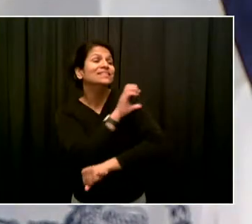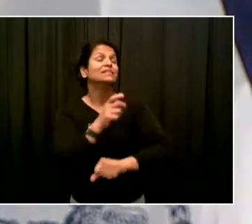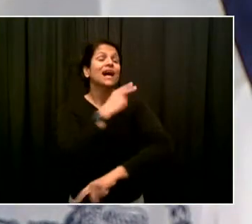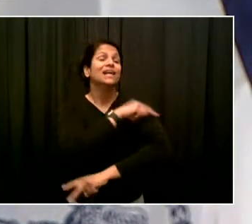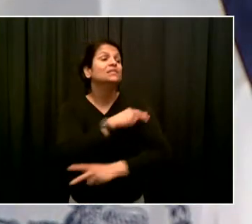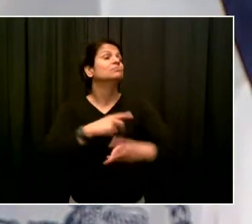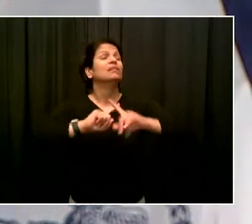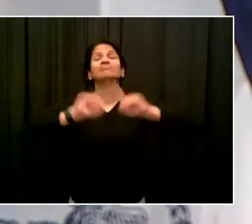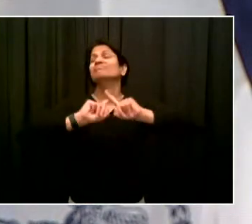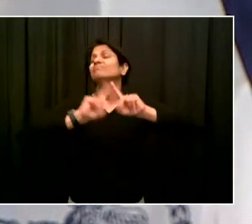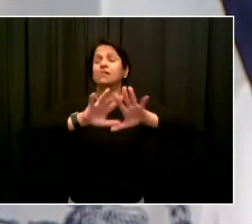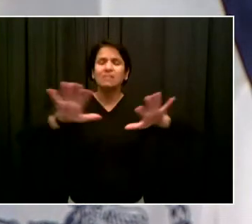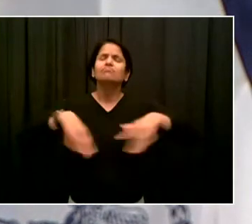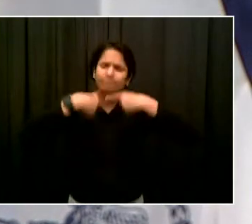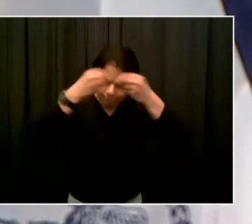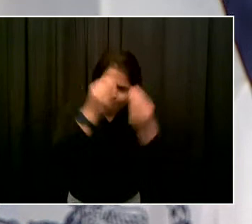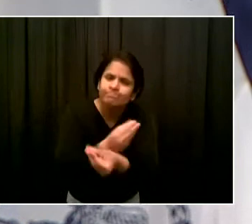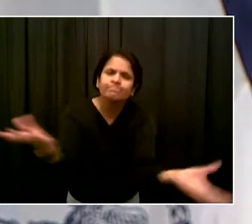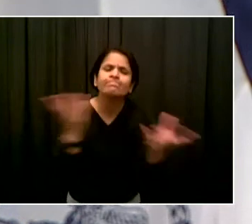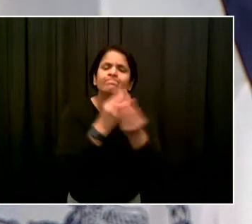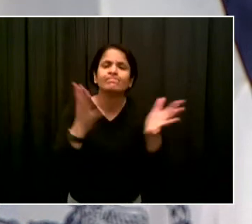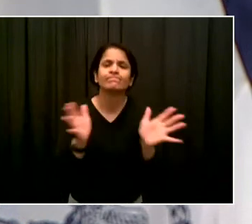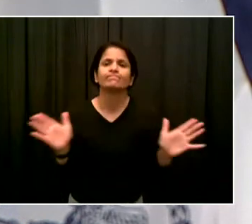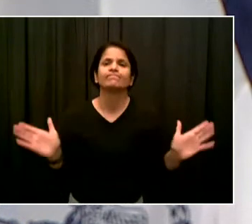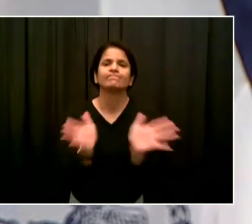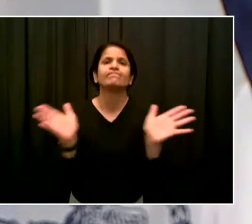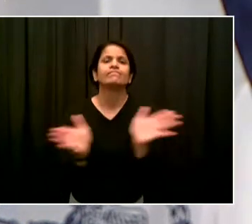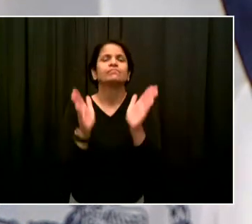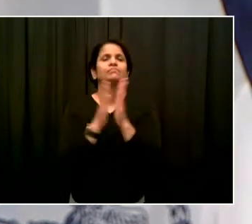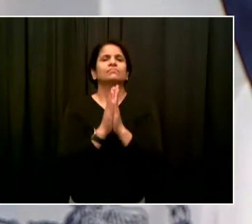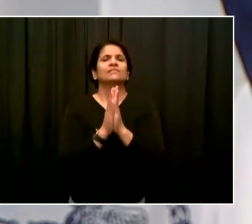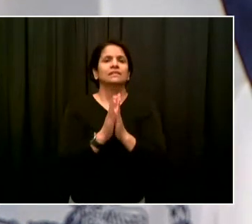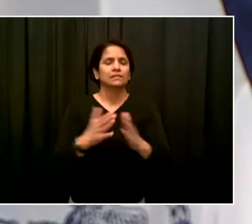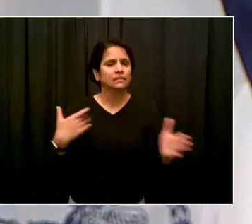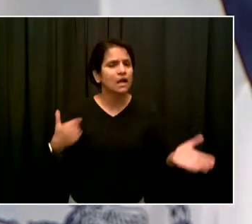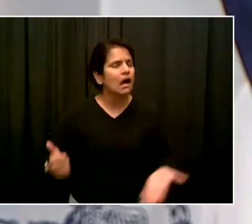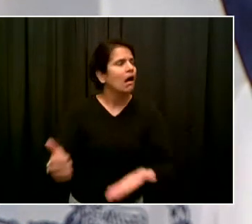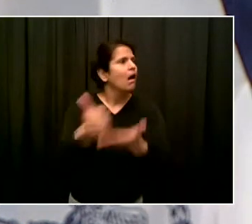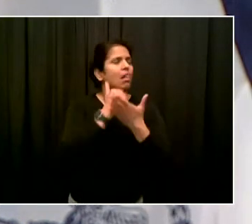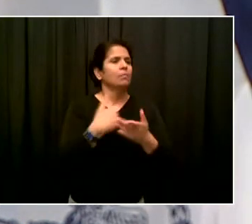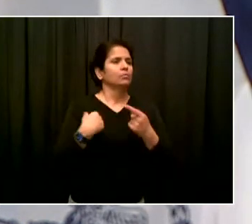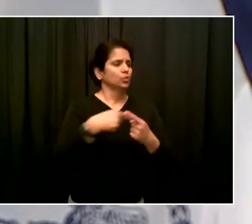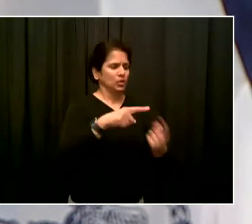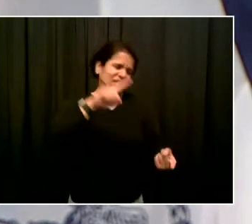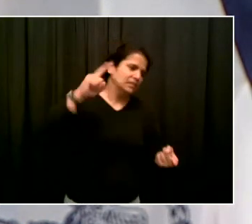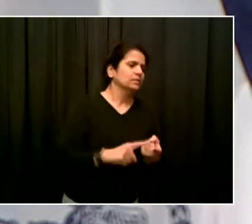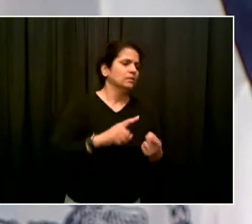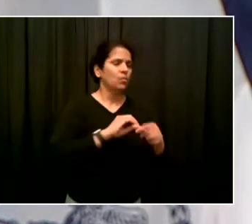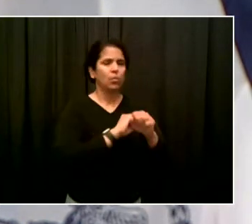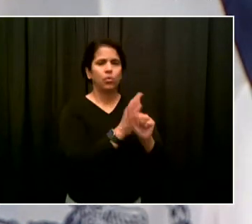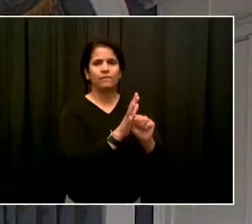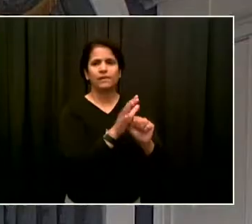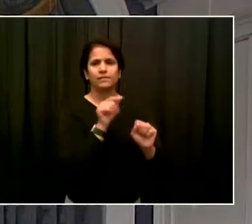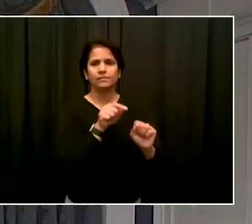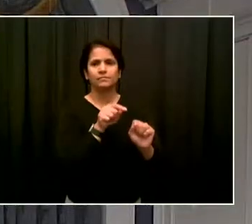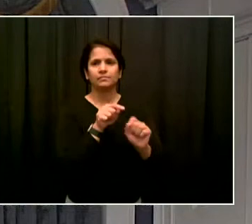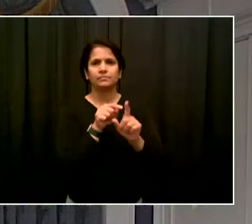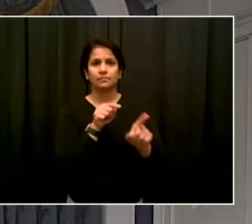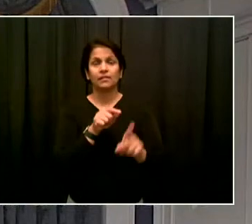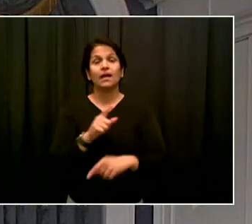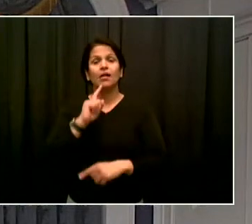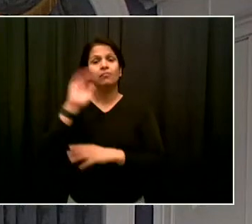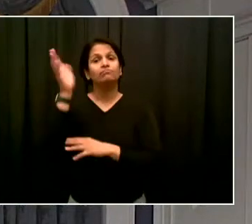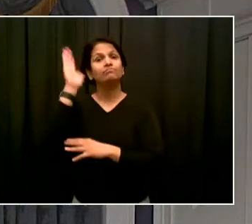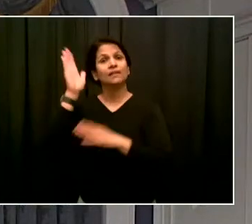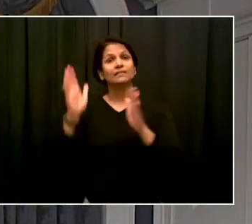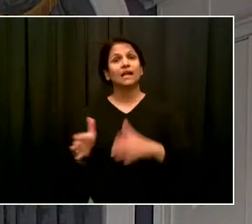forward. Here to tell you more about why this is a crucial piece of our strategy, our Health Commissioner, Dr. Dave Choksi.